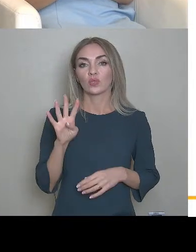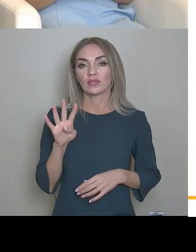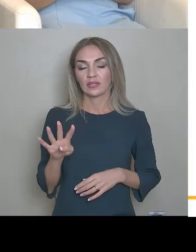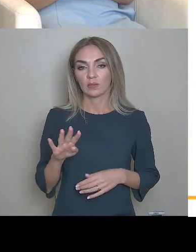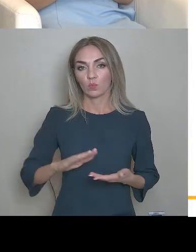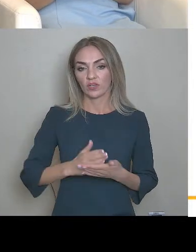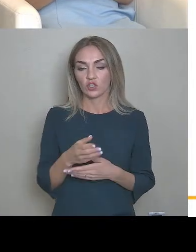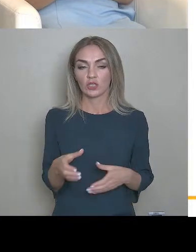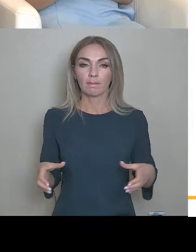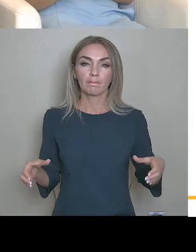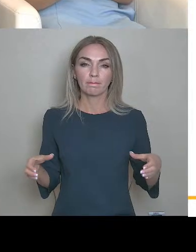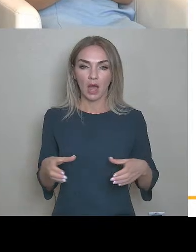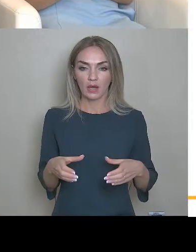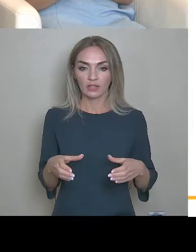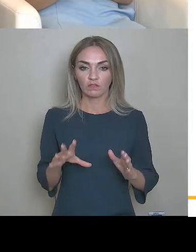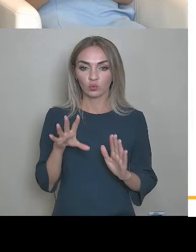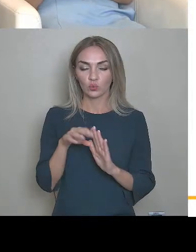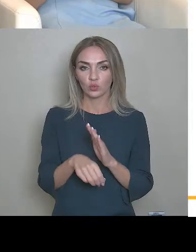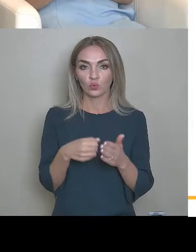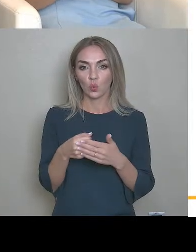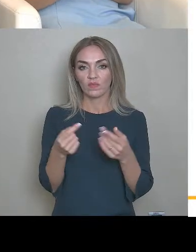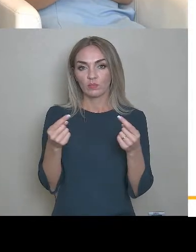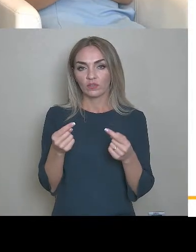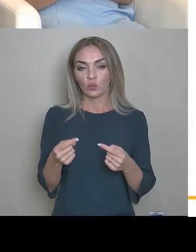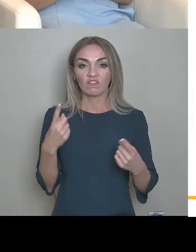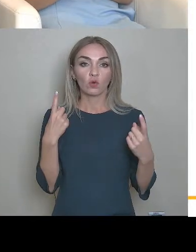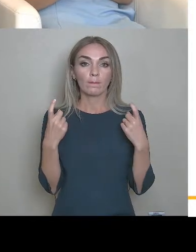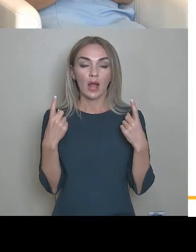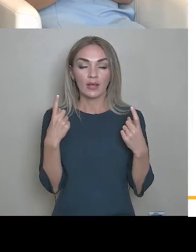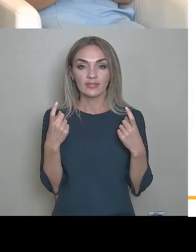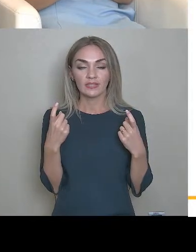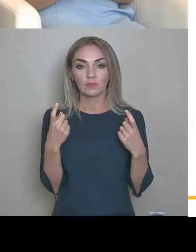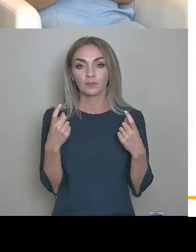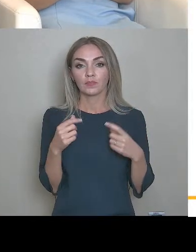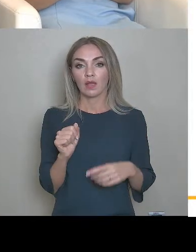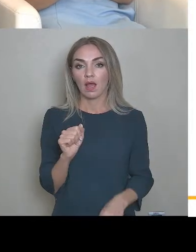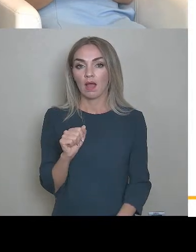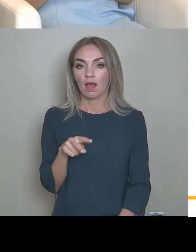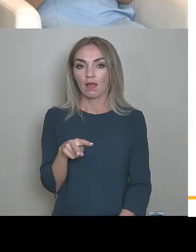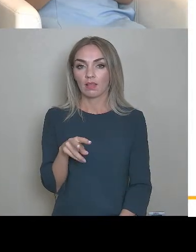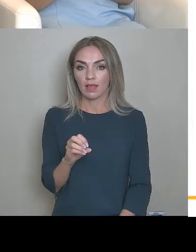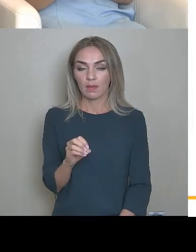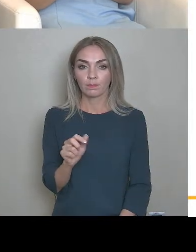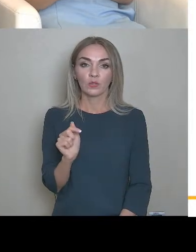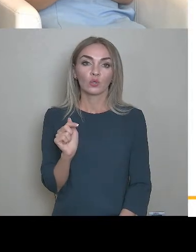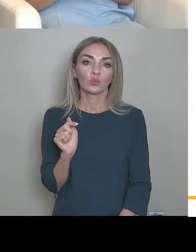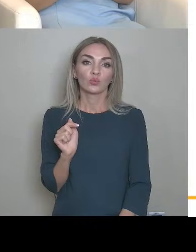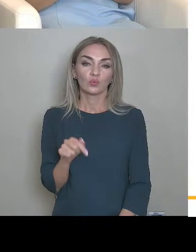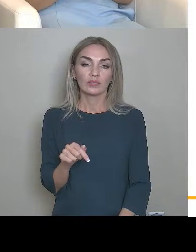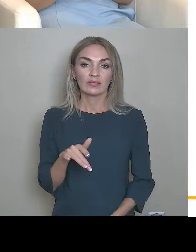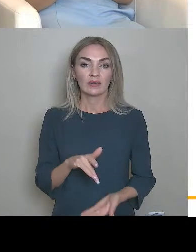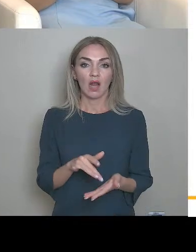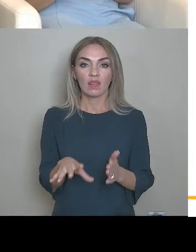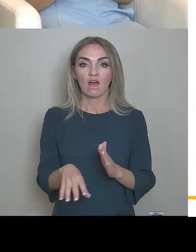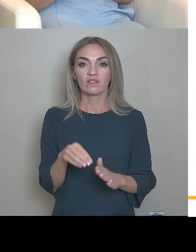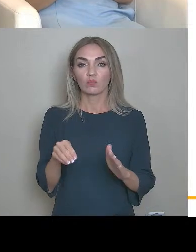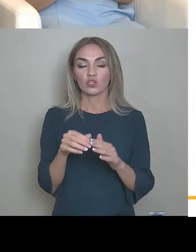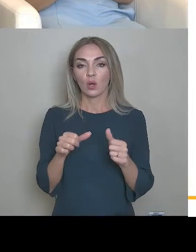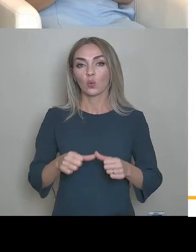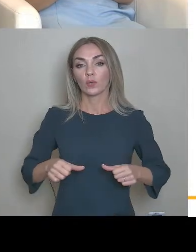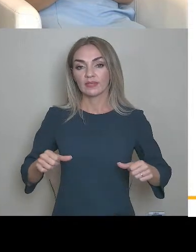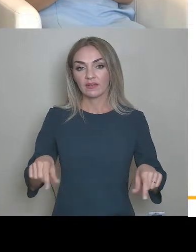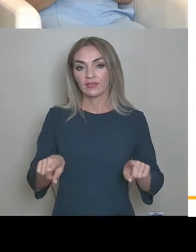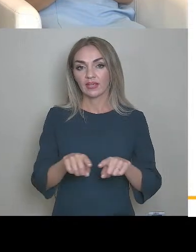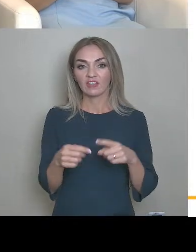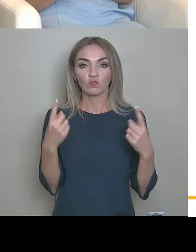of political parties published. 194 political parties are going to run. CC and